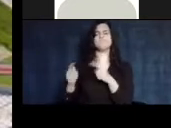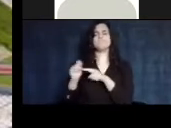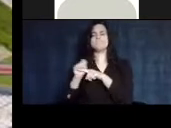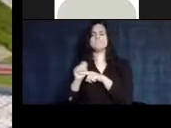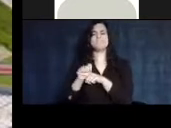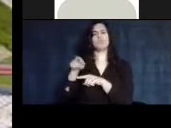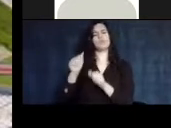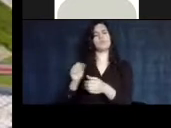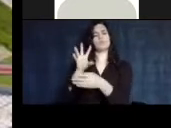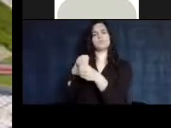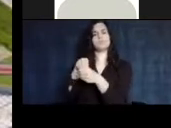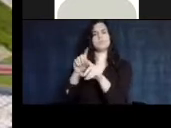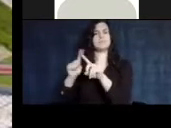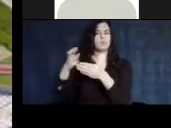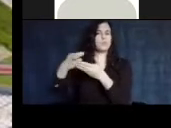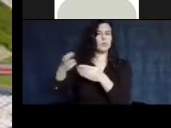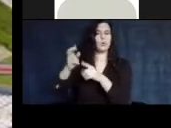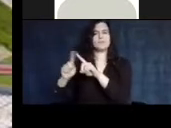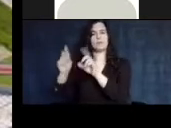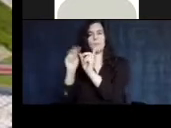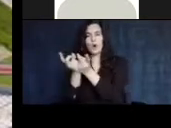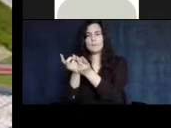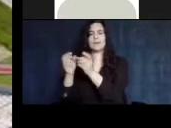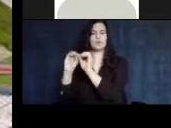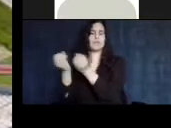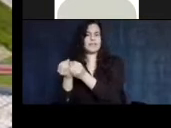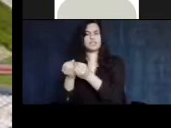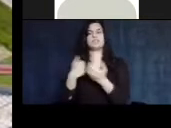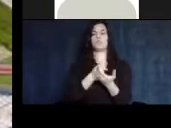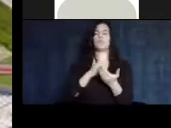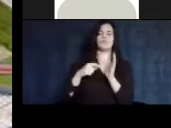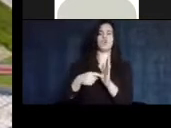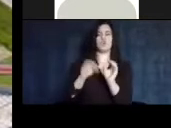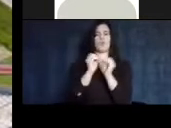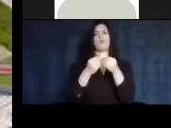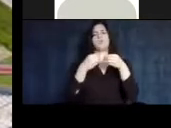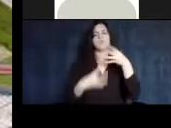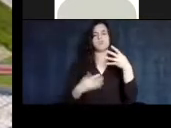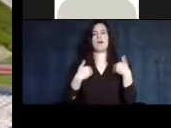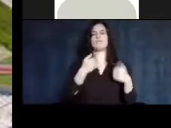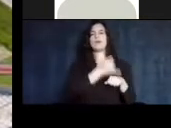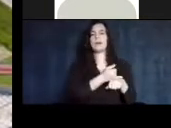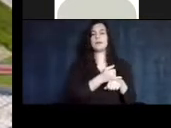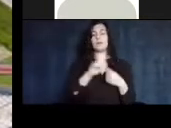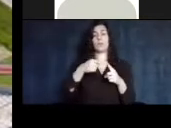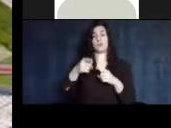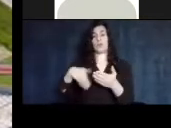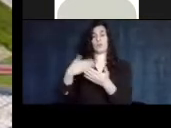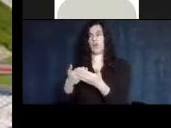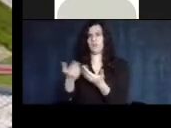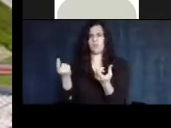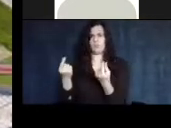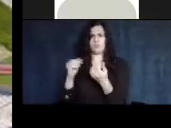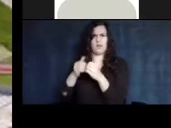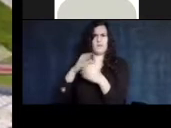the summer, we'll be showing you the different student organizations we have on campus, things to do once you get to campus, how to get